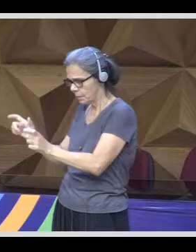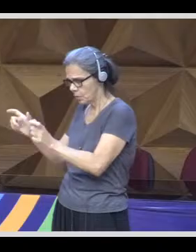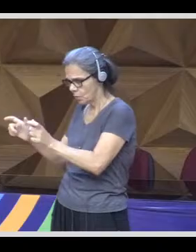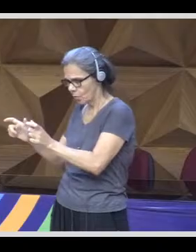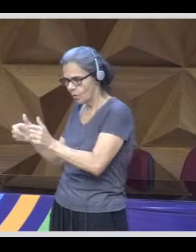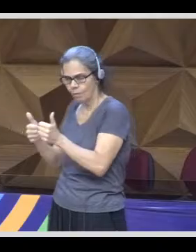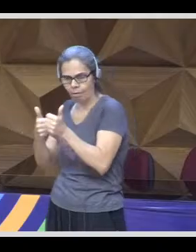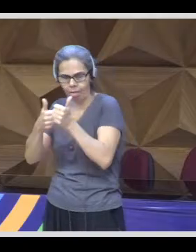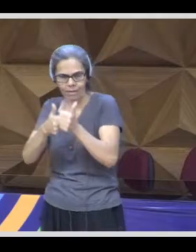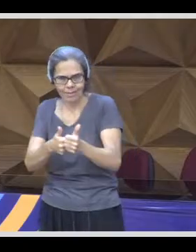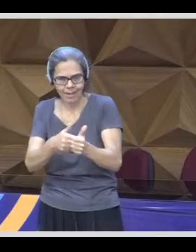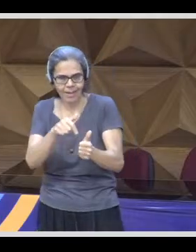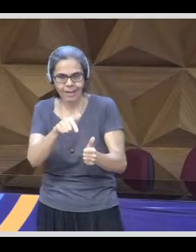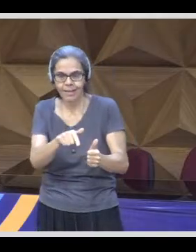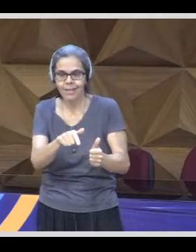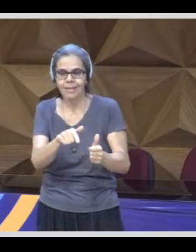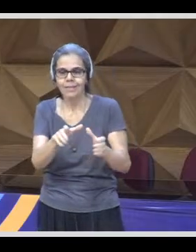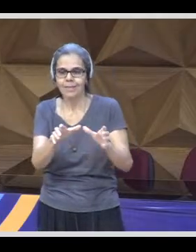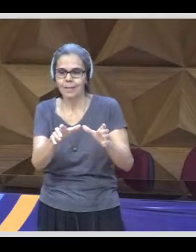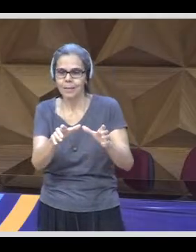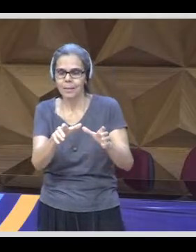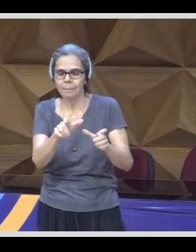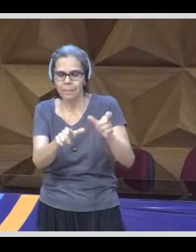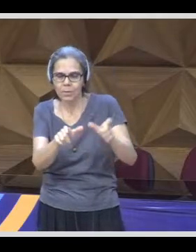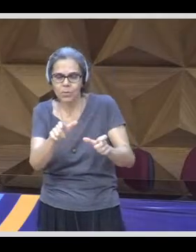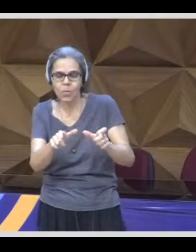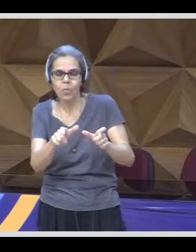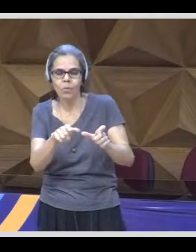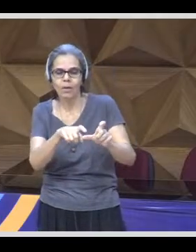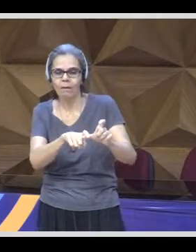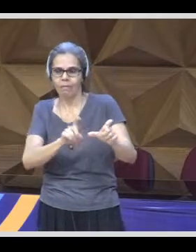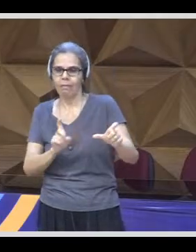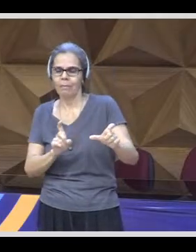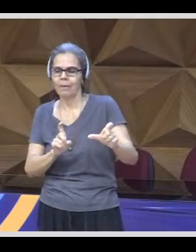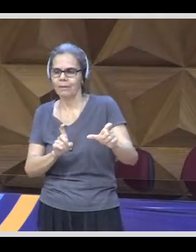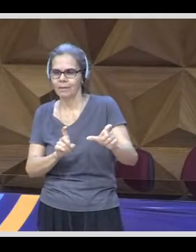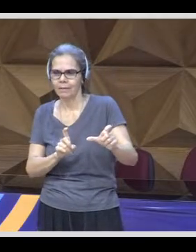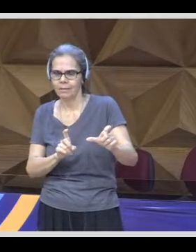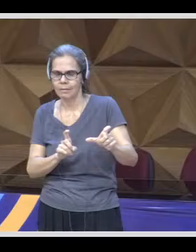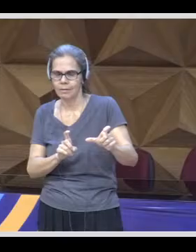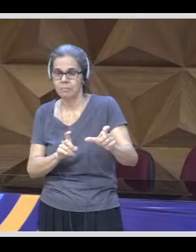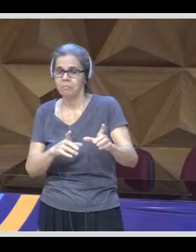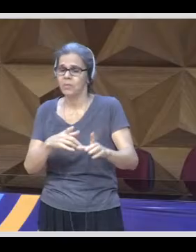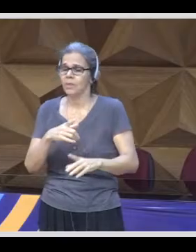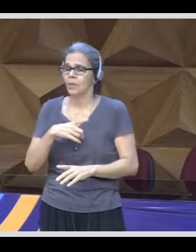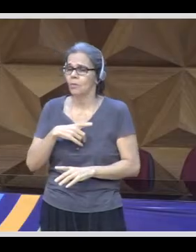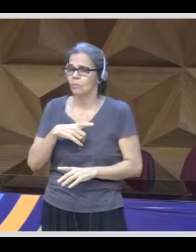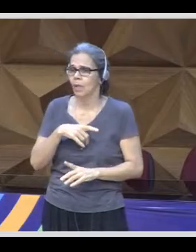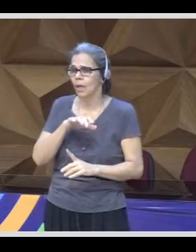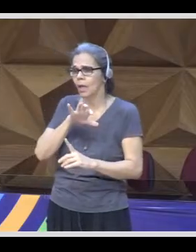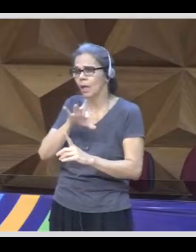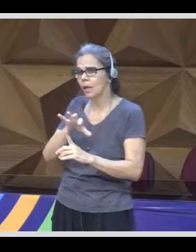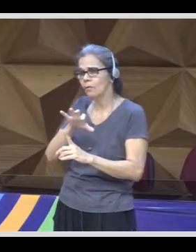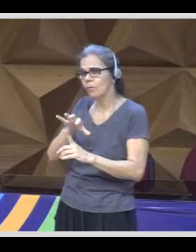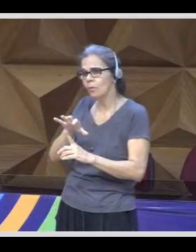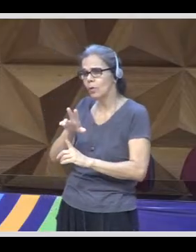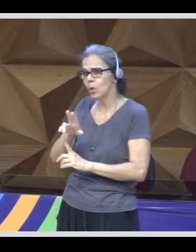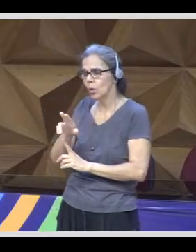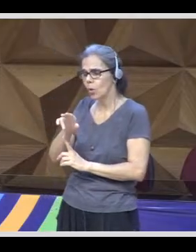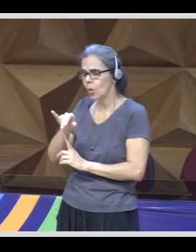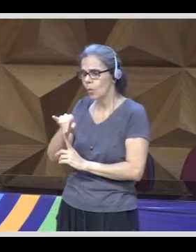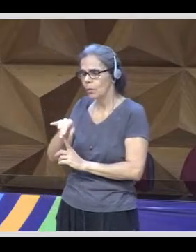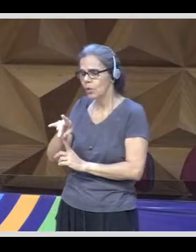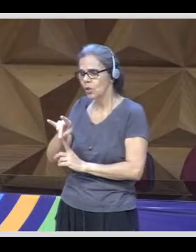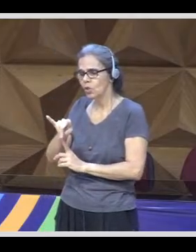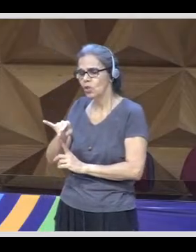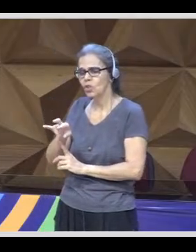influence. It's this notion of influencer. That is, there are some key roles in the conversation. Some people